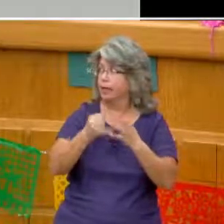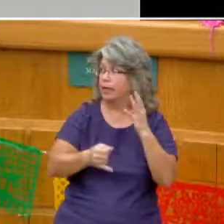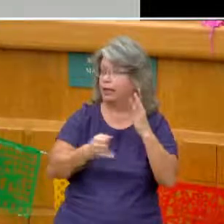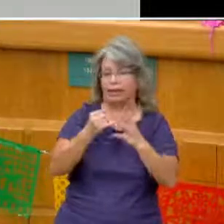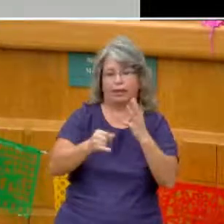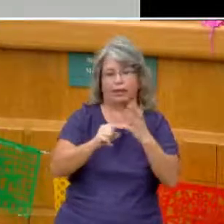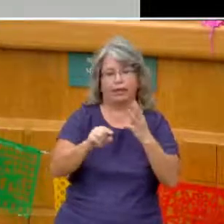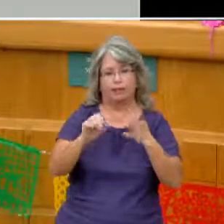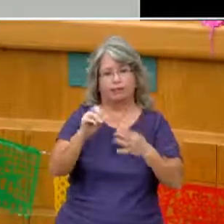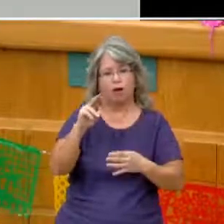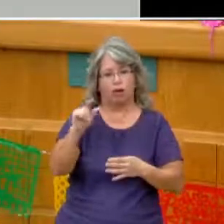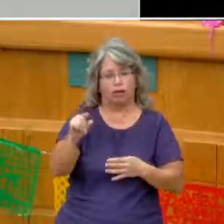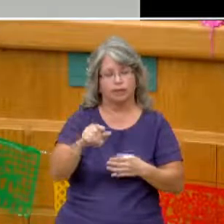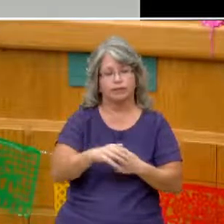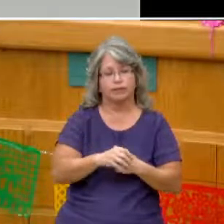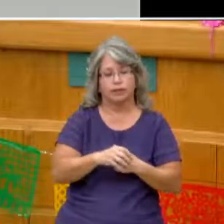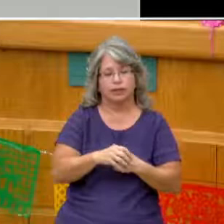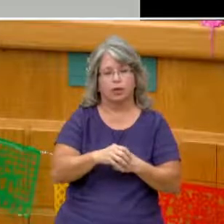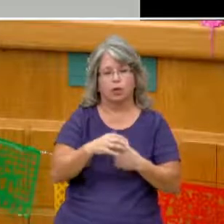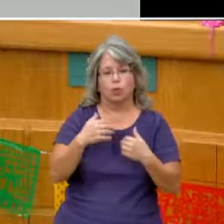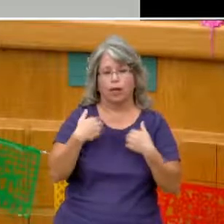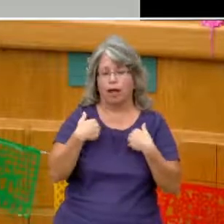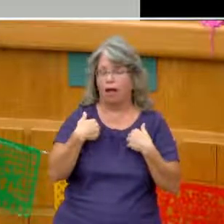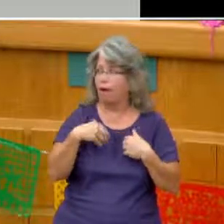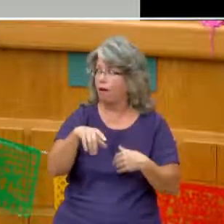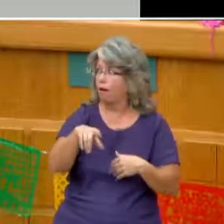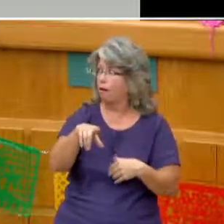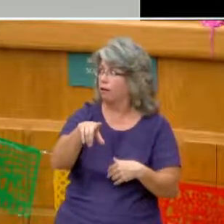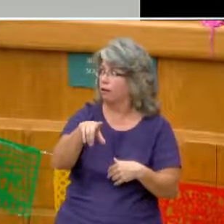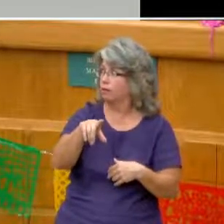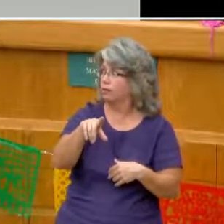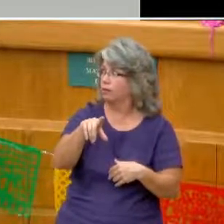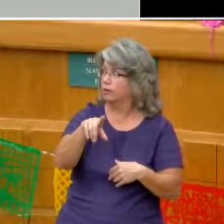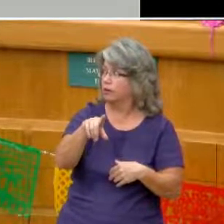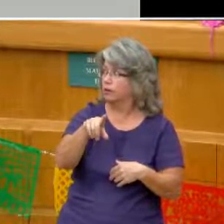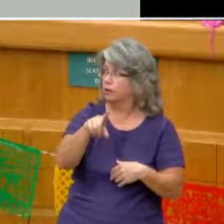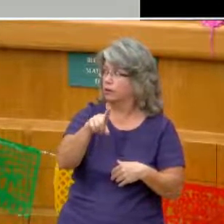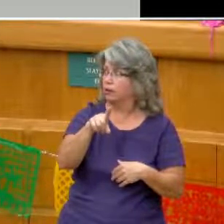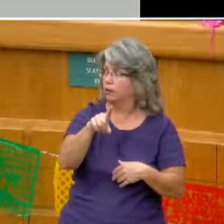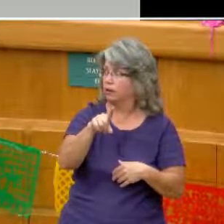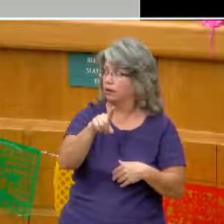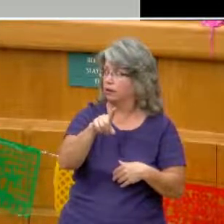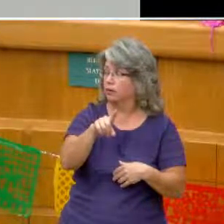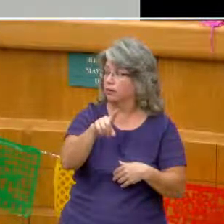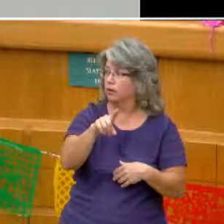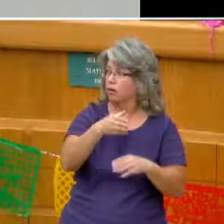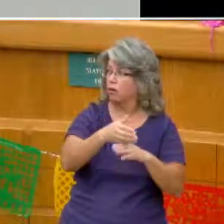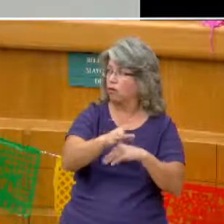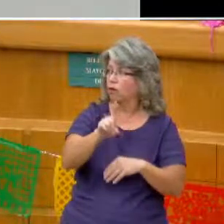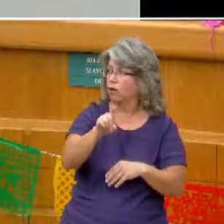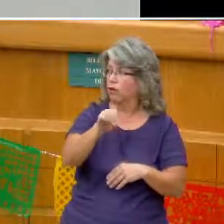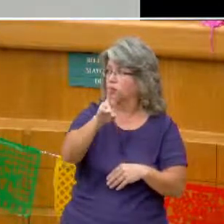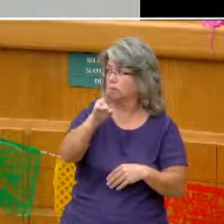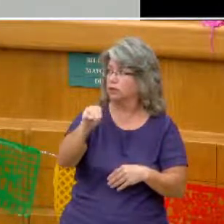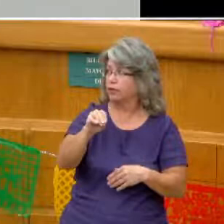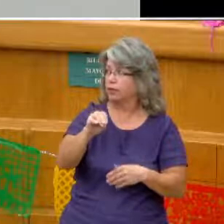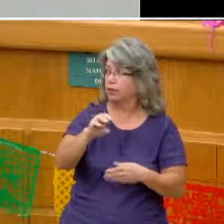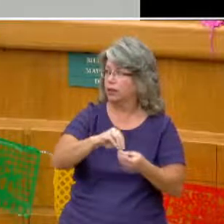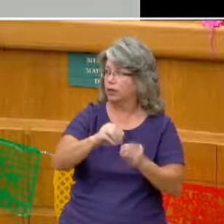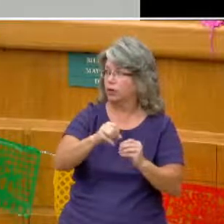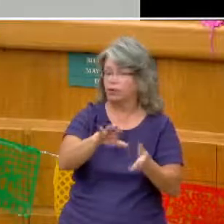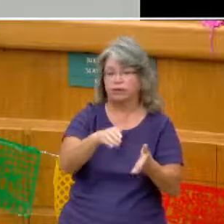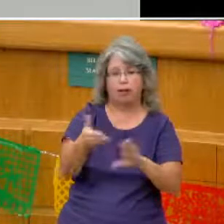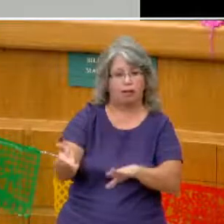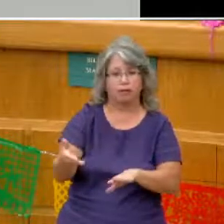COVID fatalities within one 7-day period. And it didn't just happen once, it happened a couple times in there. And I want